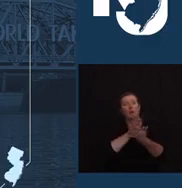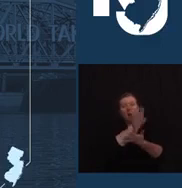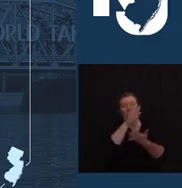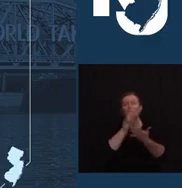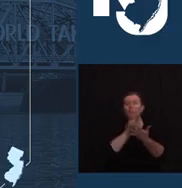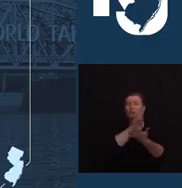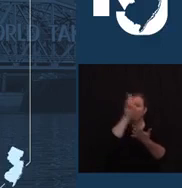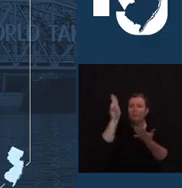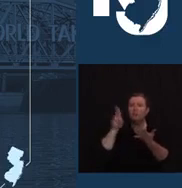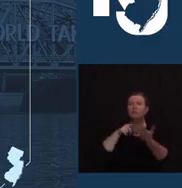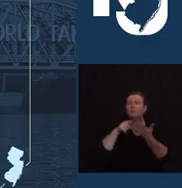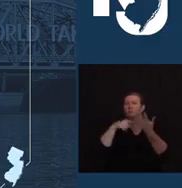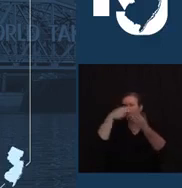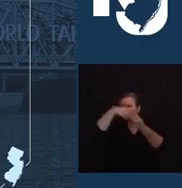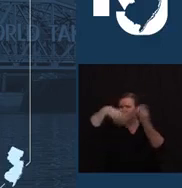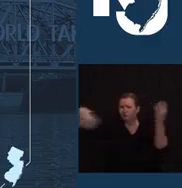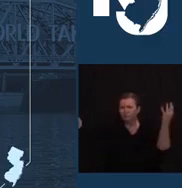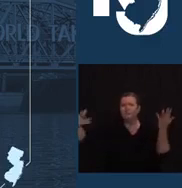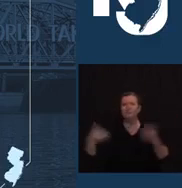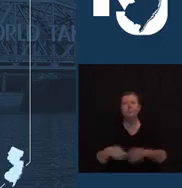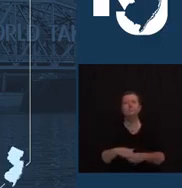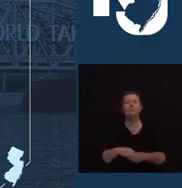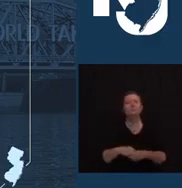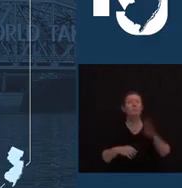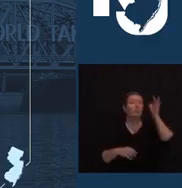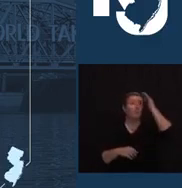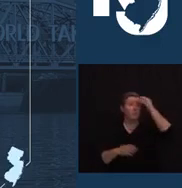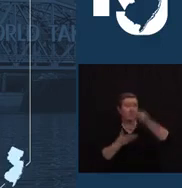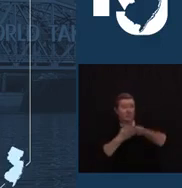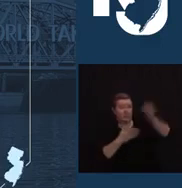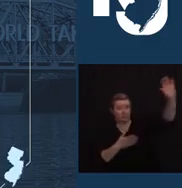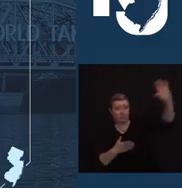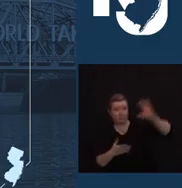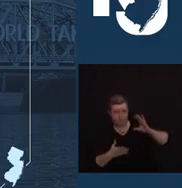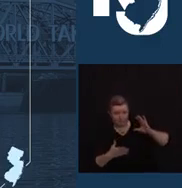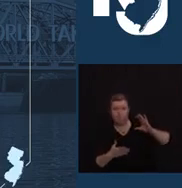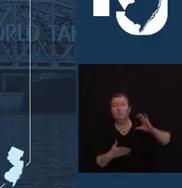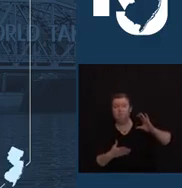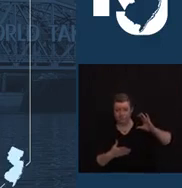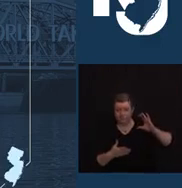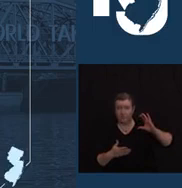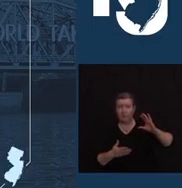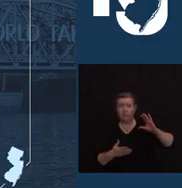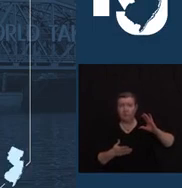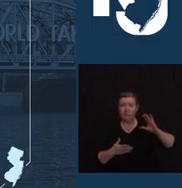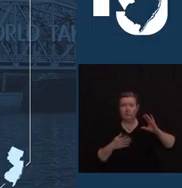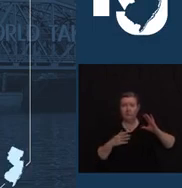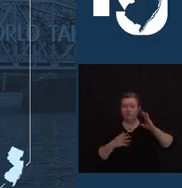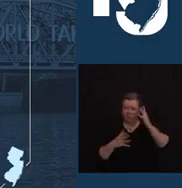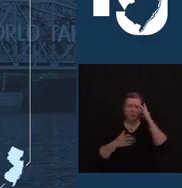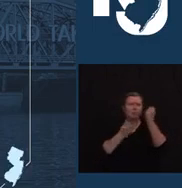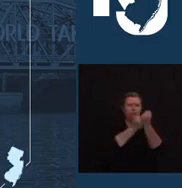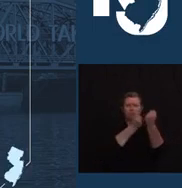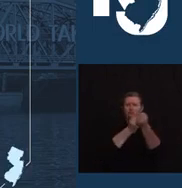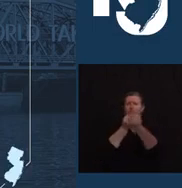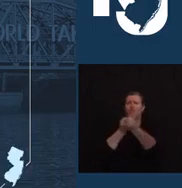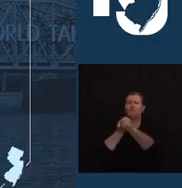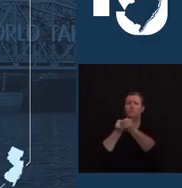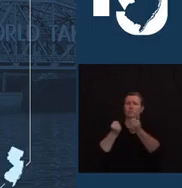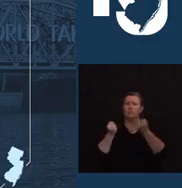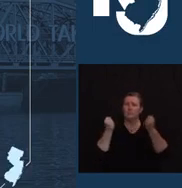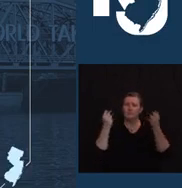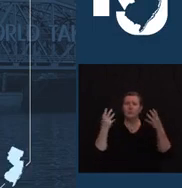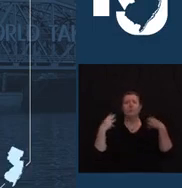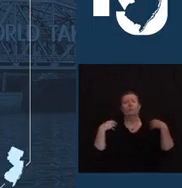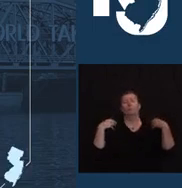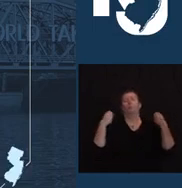them. Our federal coronavirus relief pot is intended to support multiple recovery programs that our residents and businesses